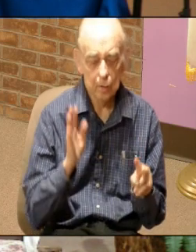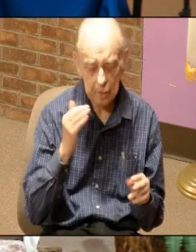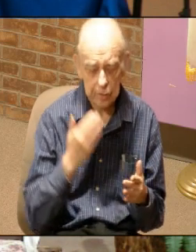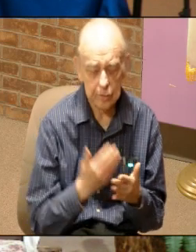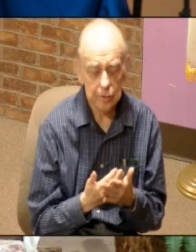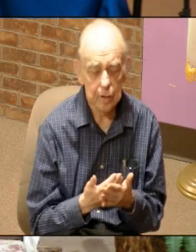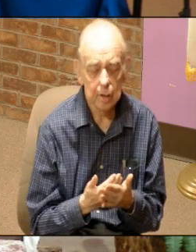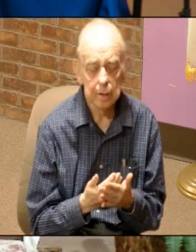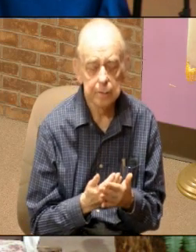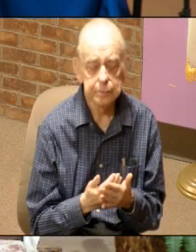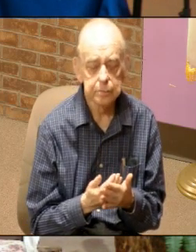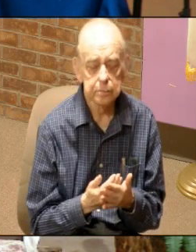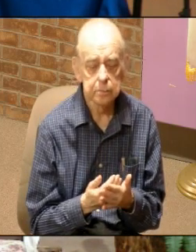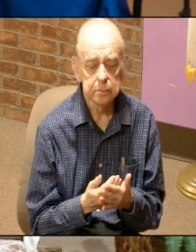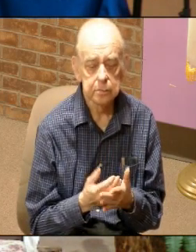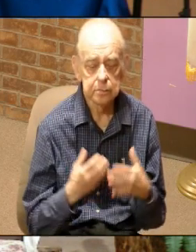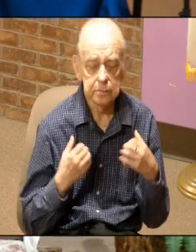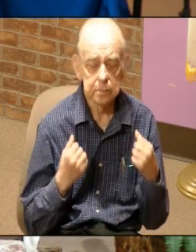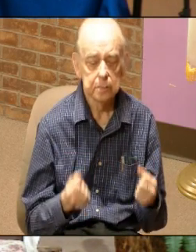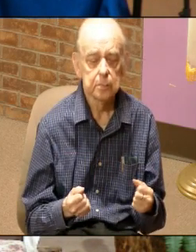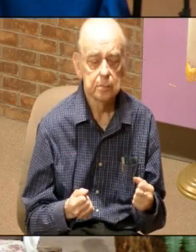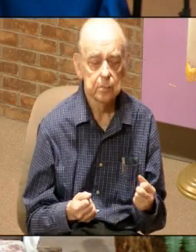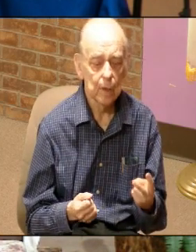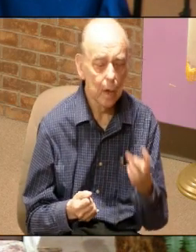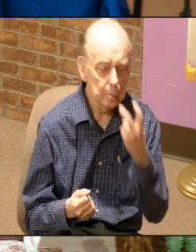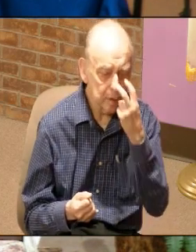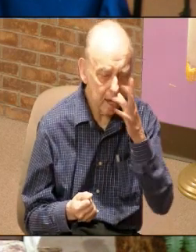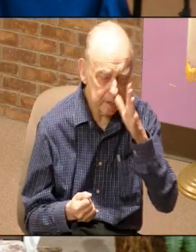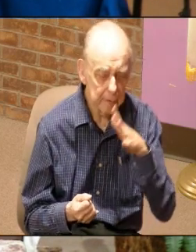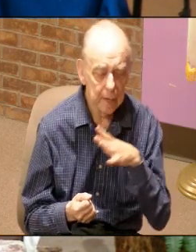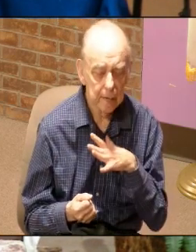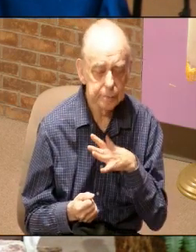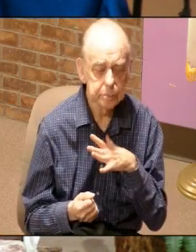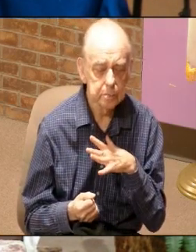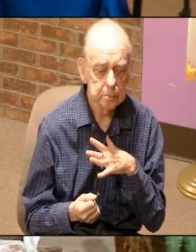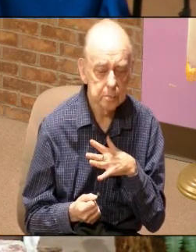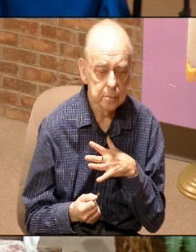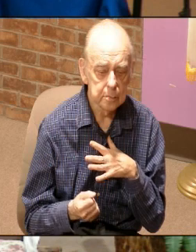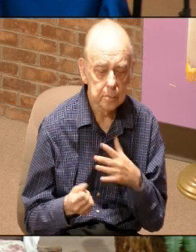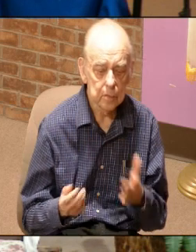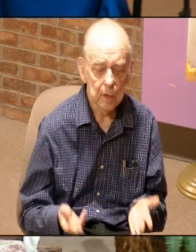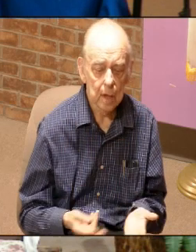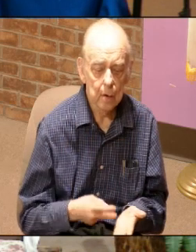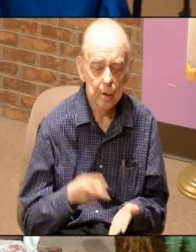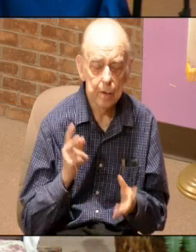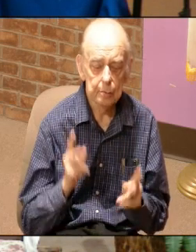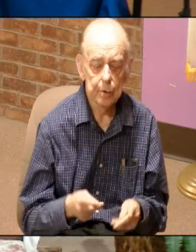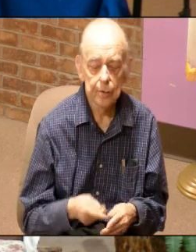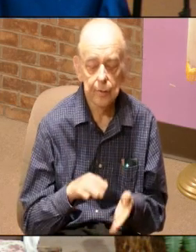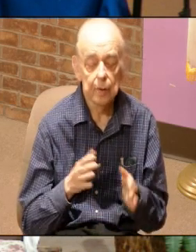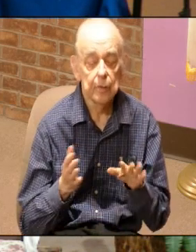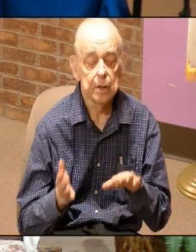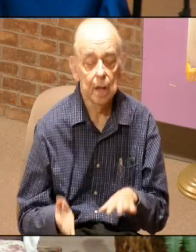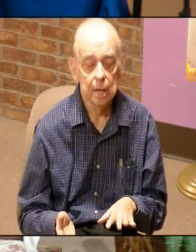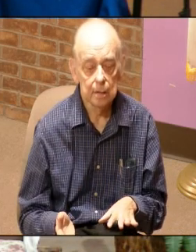son heal a blind man, raise someone from the dead,